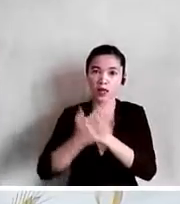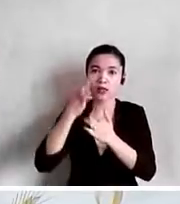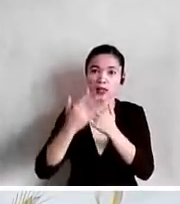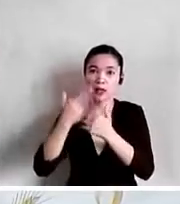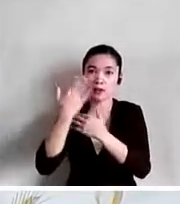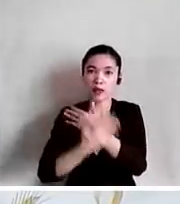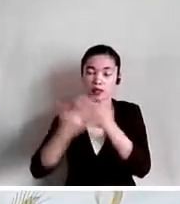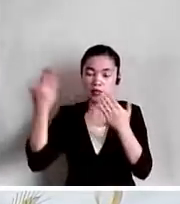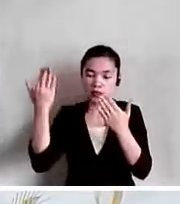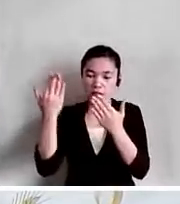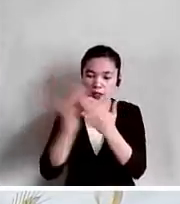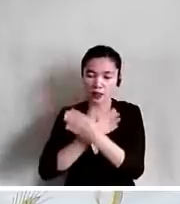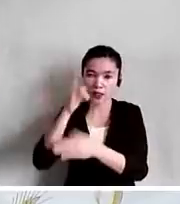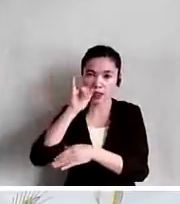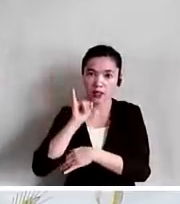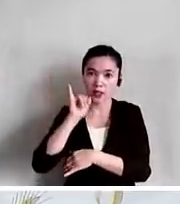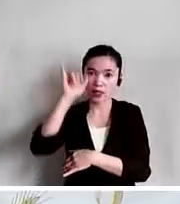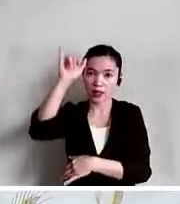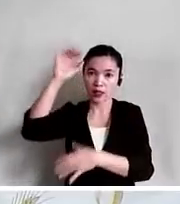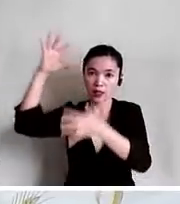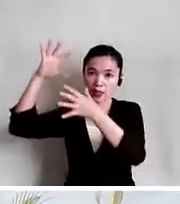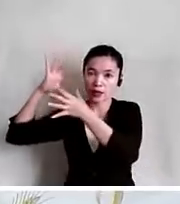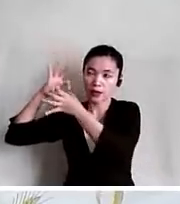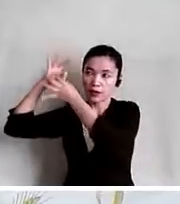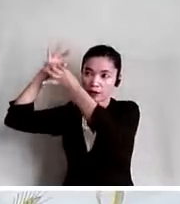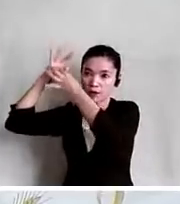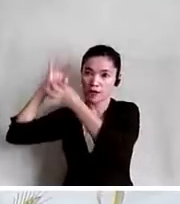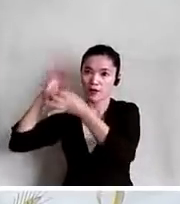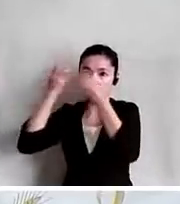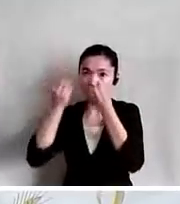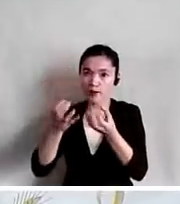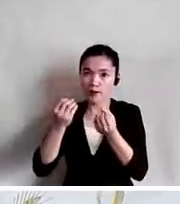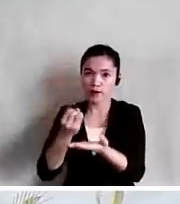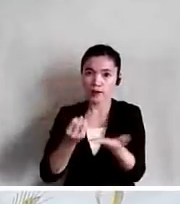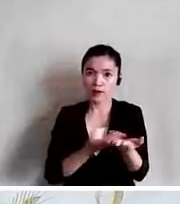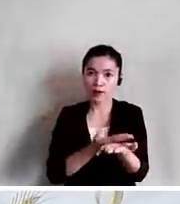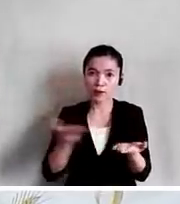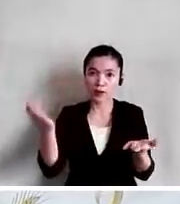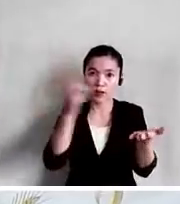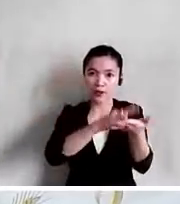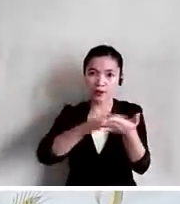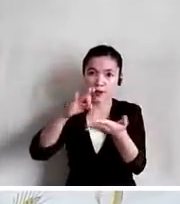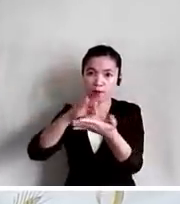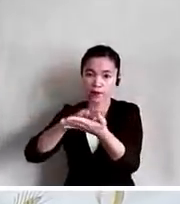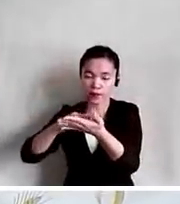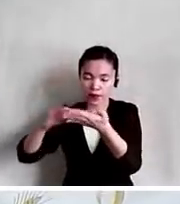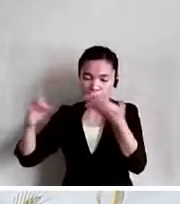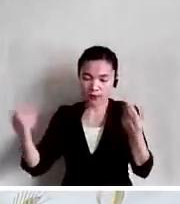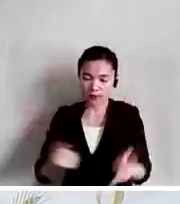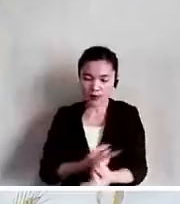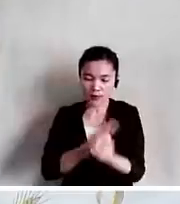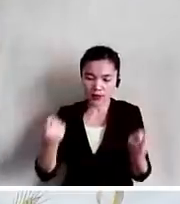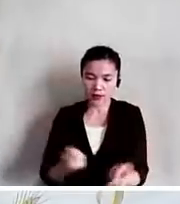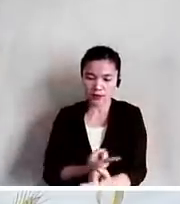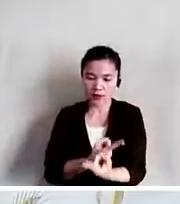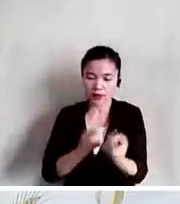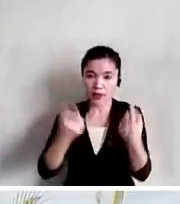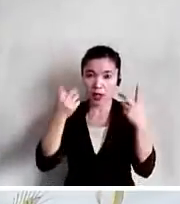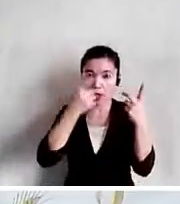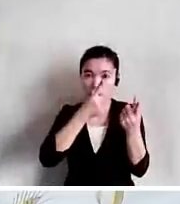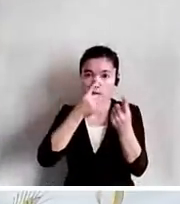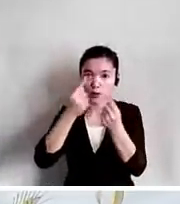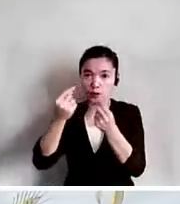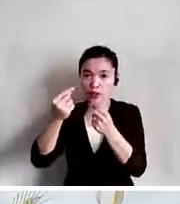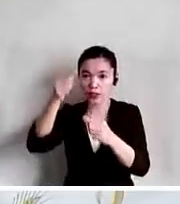new and eternal covenant, which will be poured out for you and for many for the forgiveness of sins. Do this